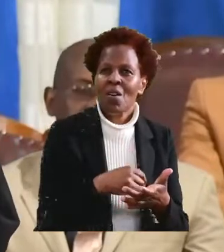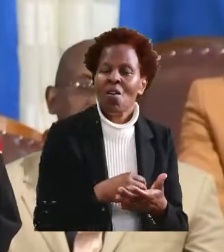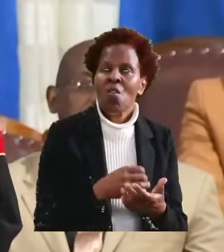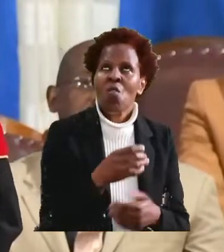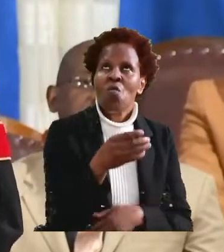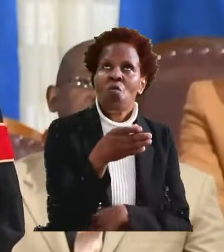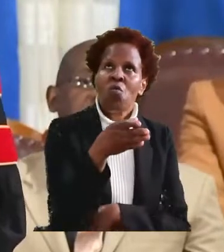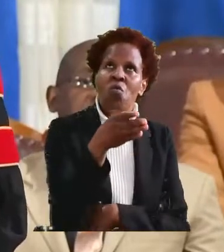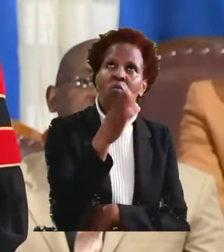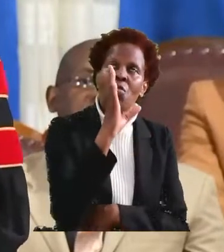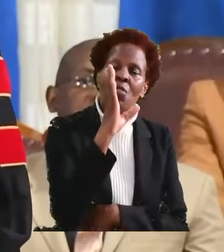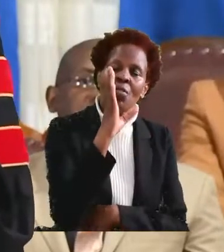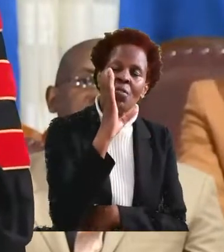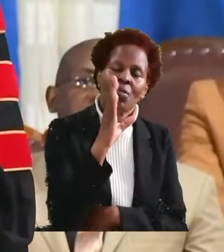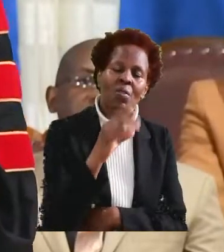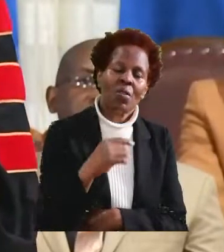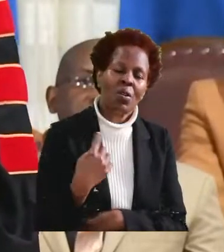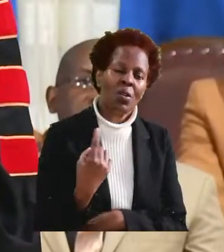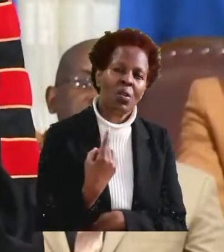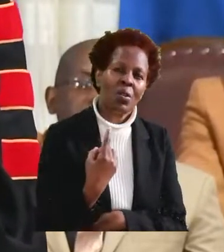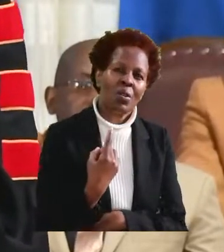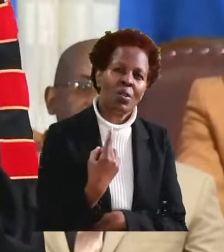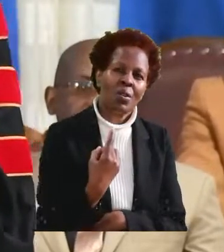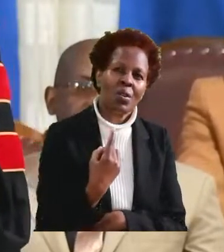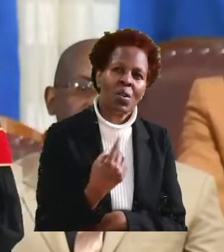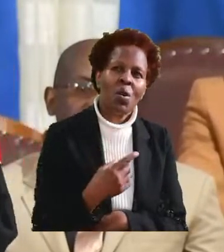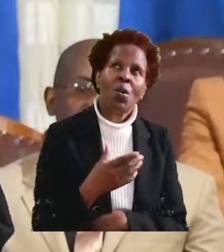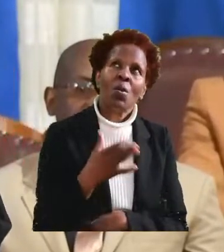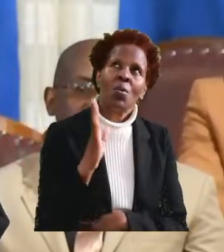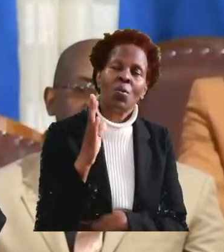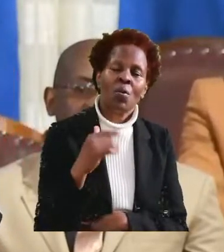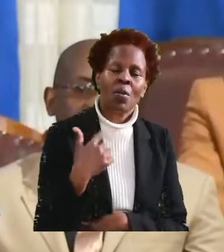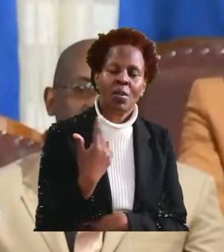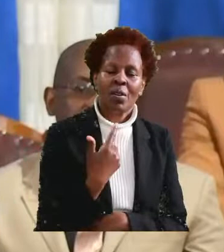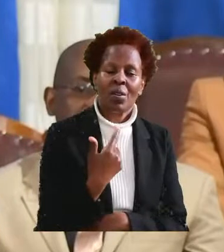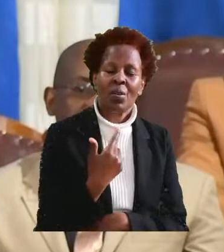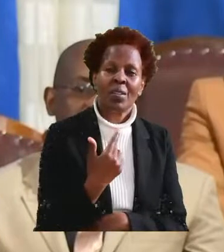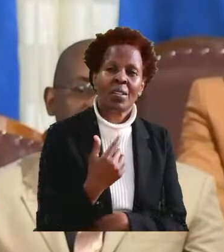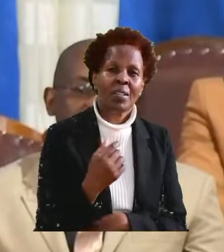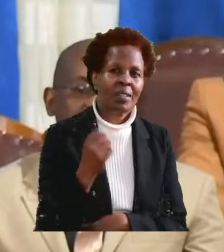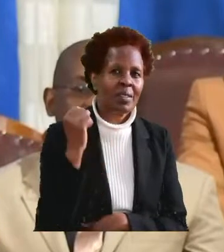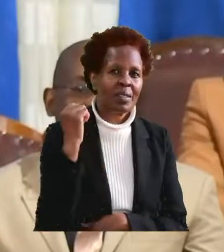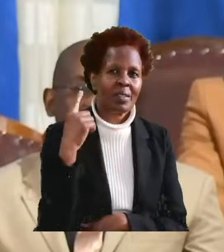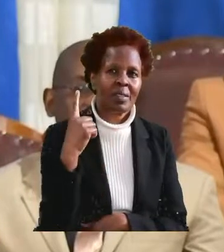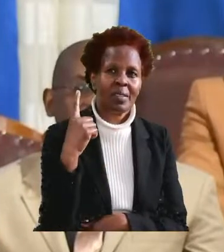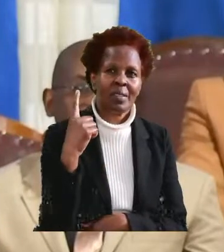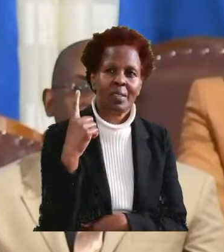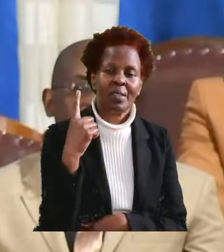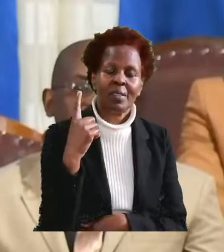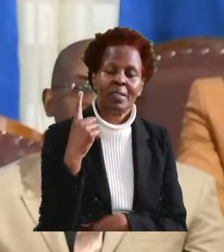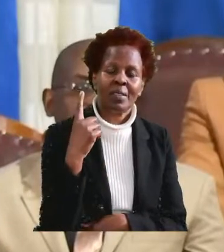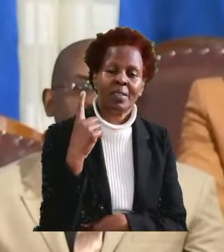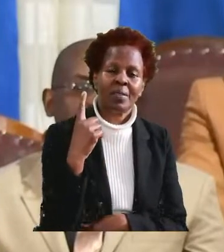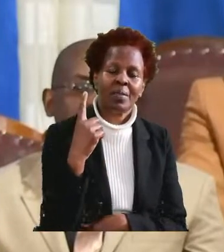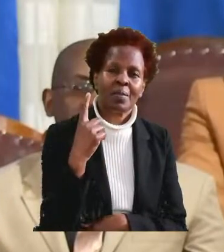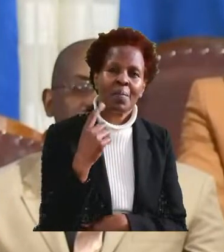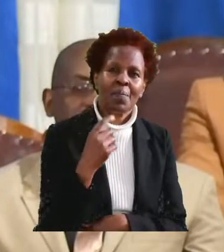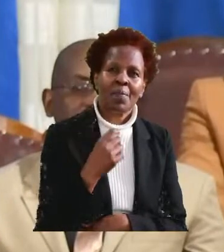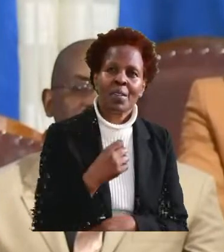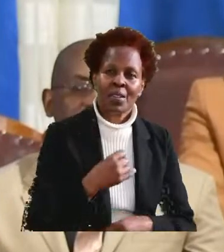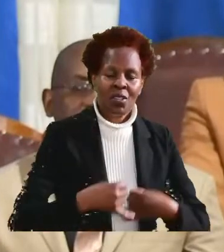along we will understand why. Cheer up,